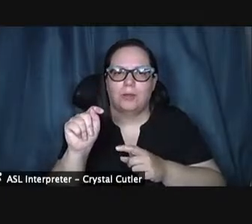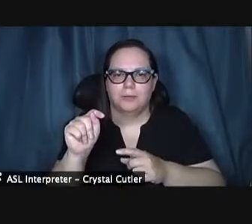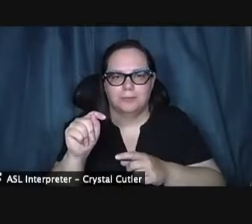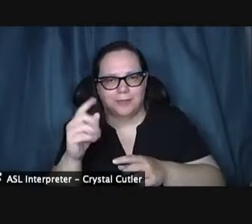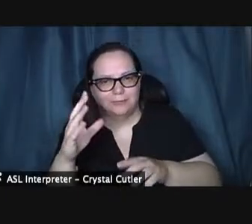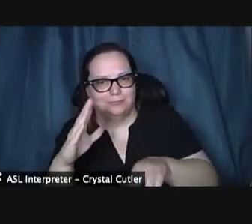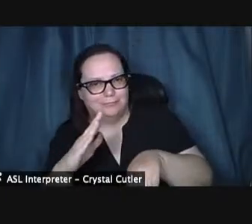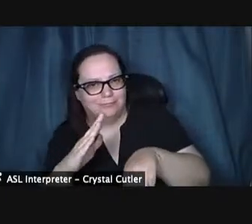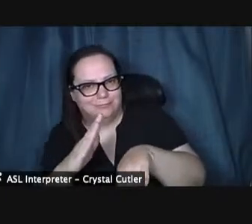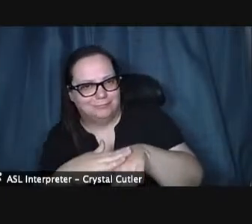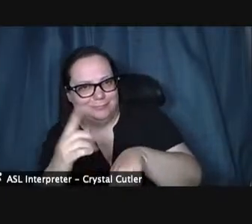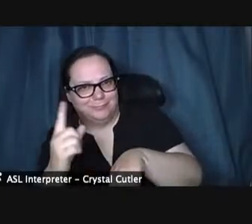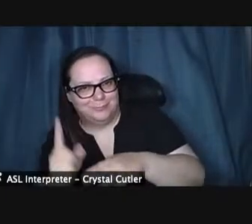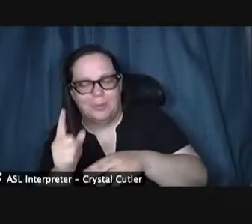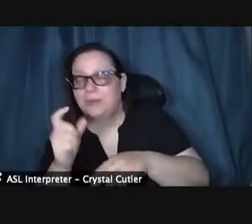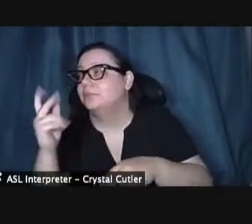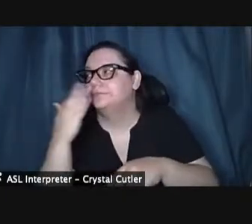slide.